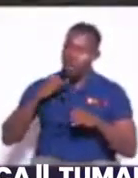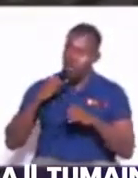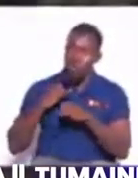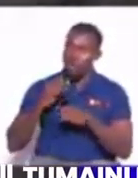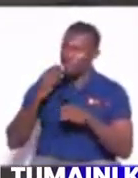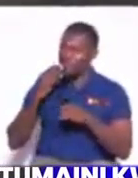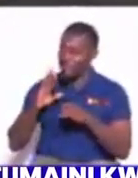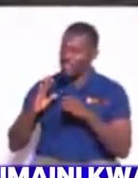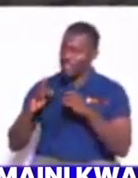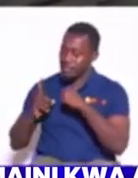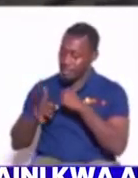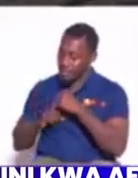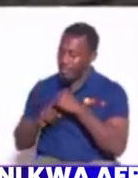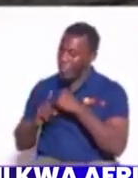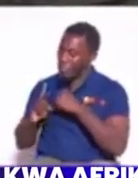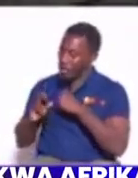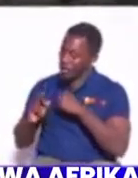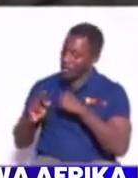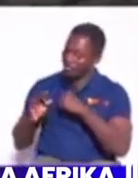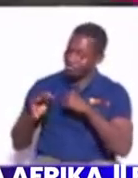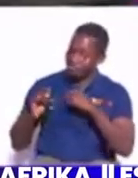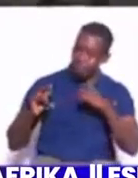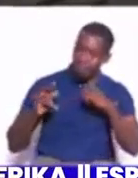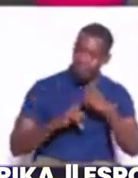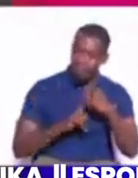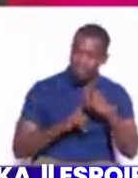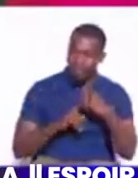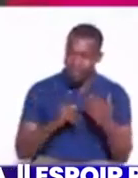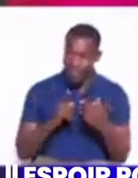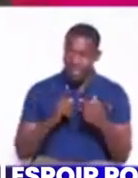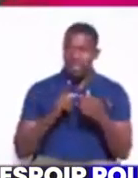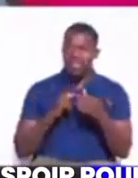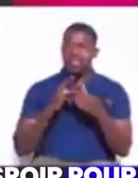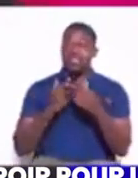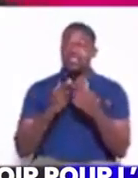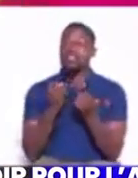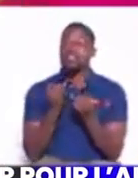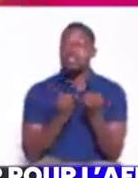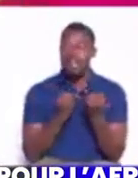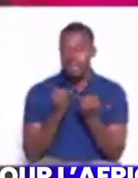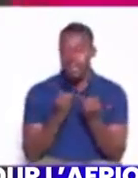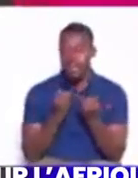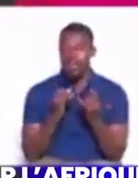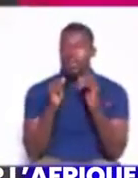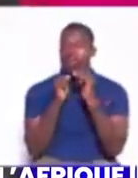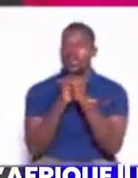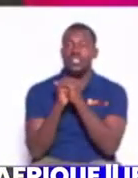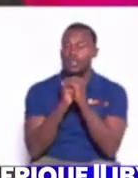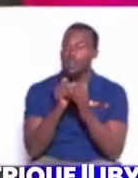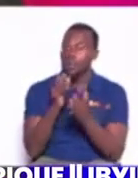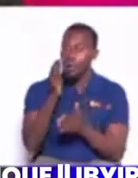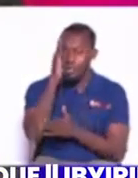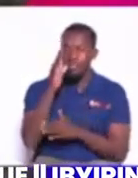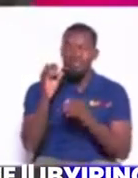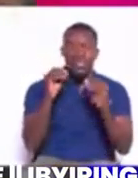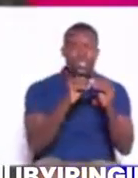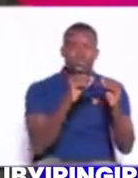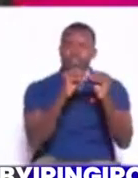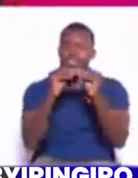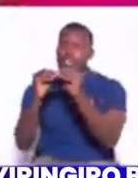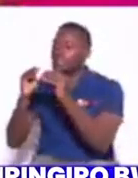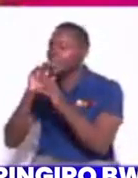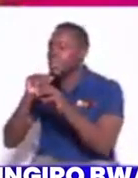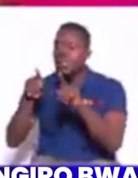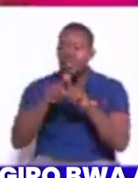every Sabbath and worship the living God. Find fellowship with your brothers and sisters in the